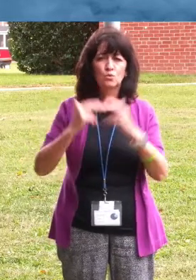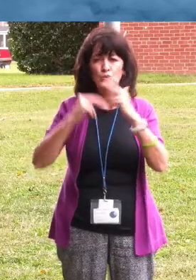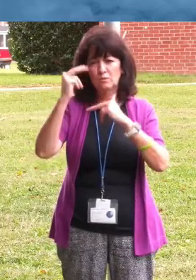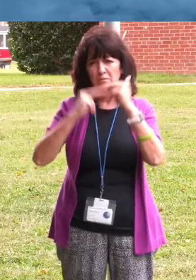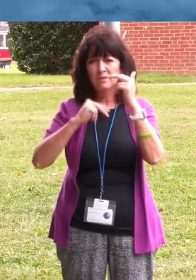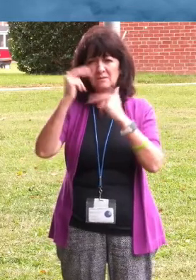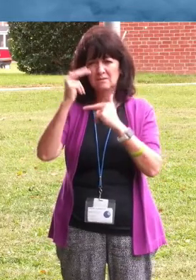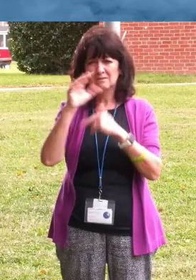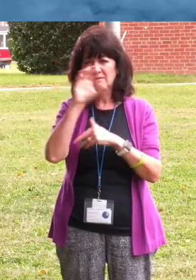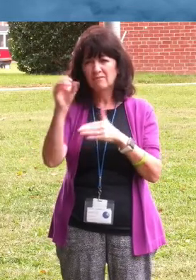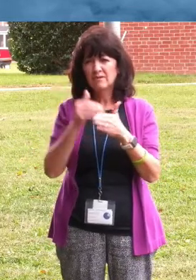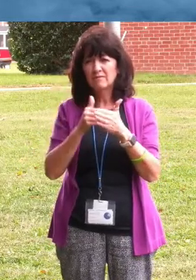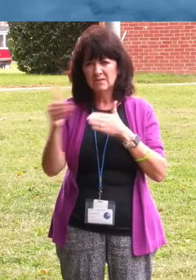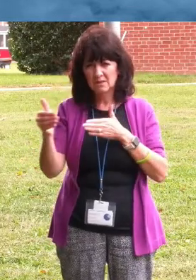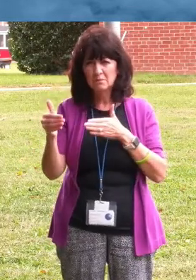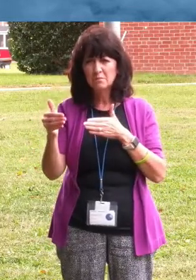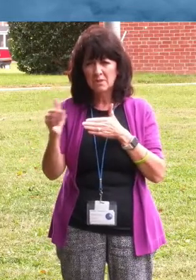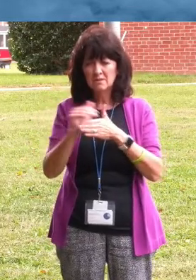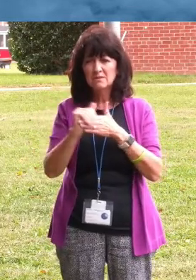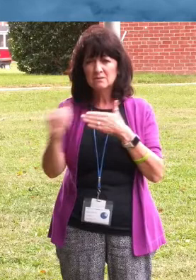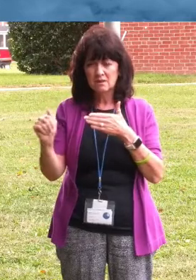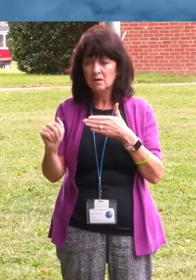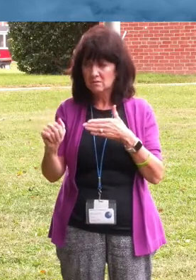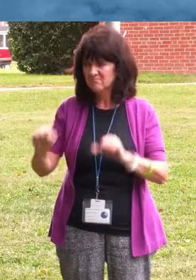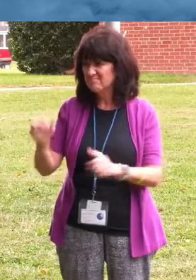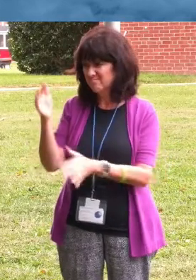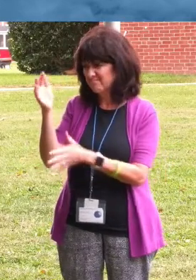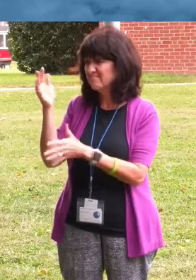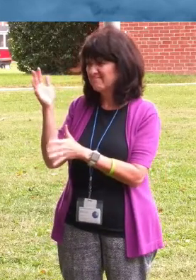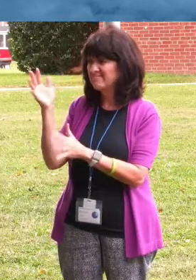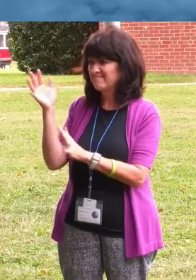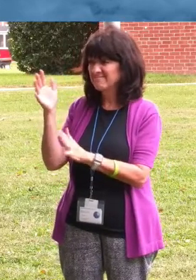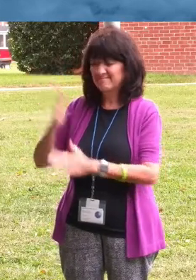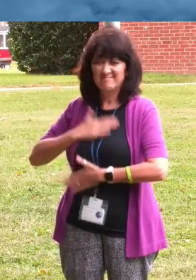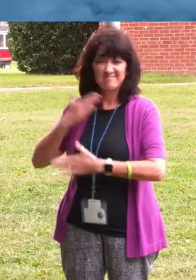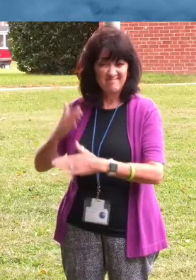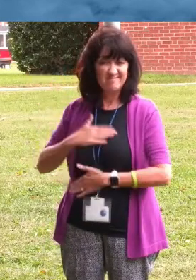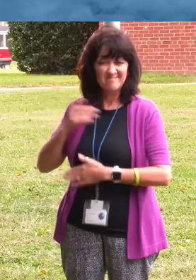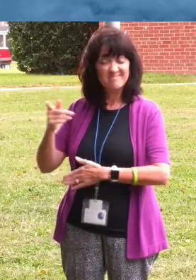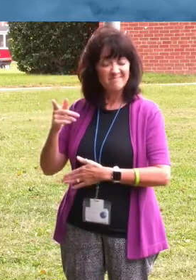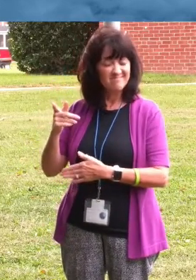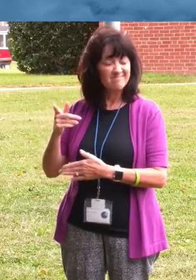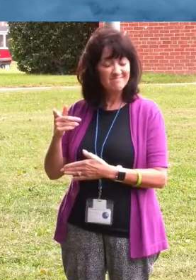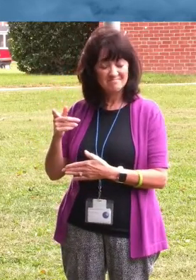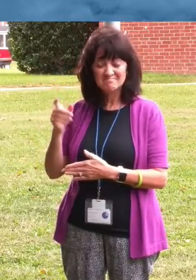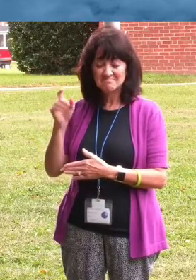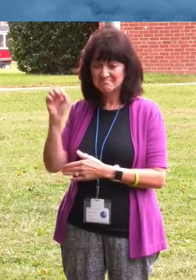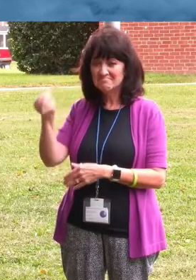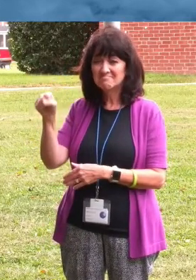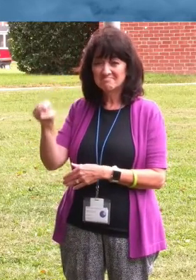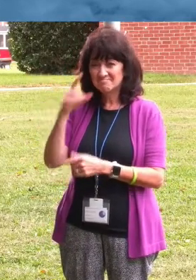A new hospital will generate 250. Yeah, that's something to cheer about.